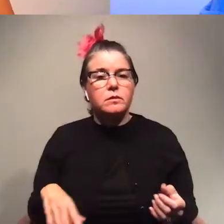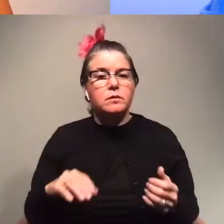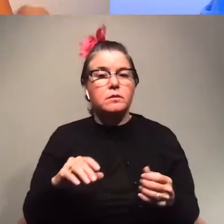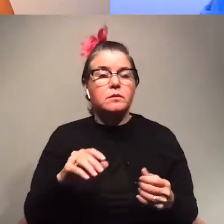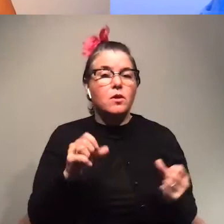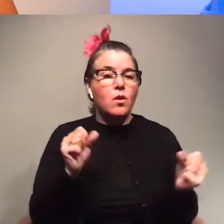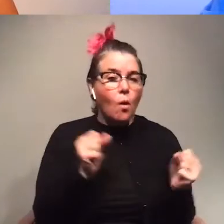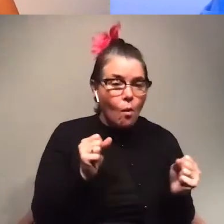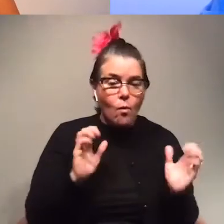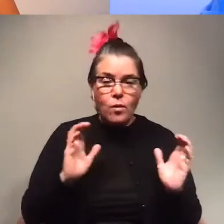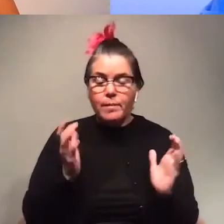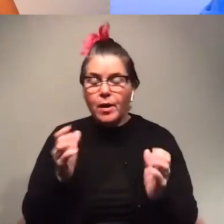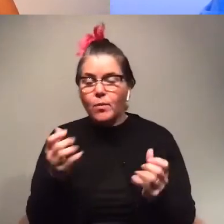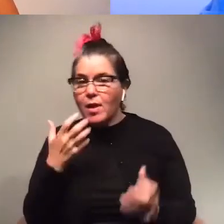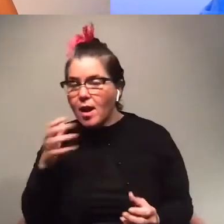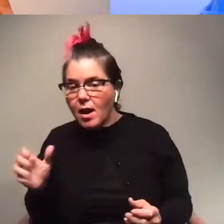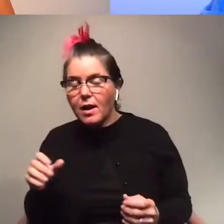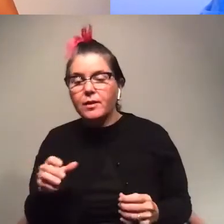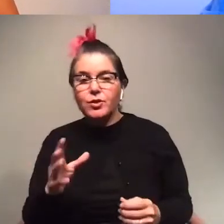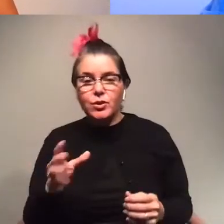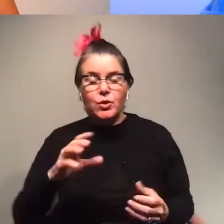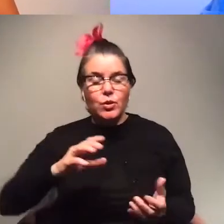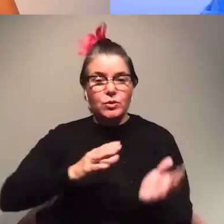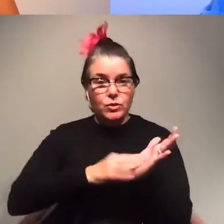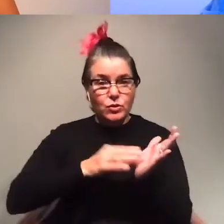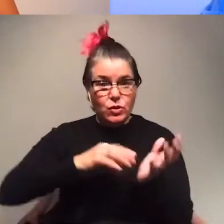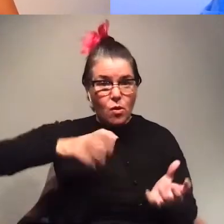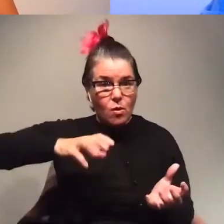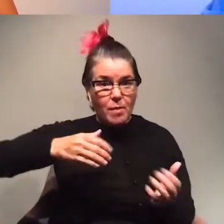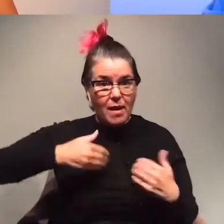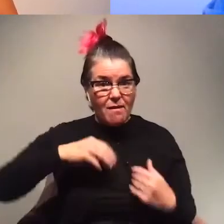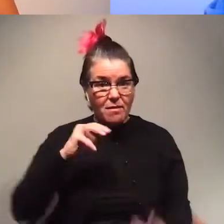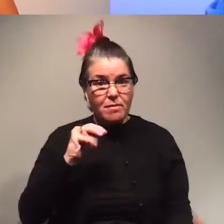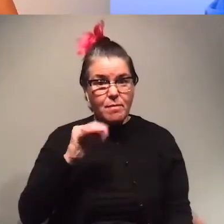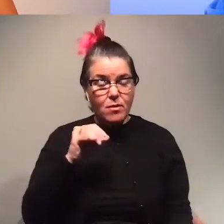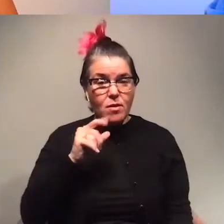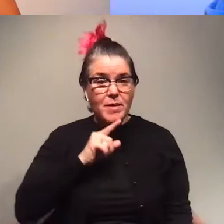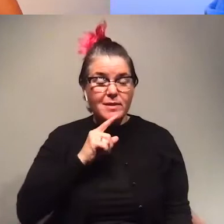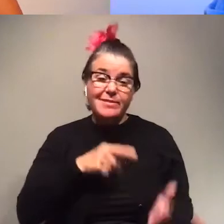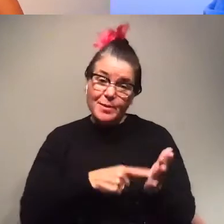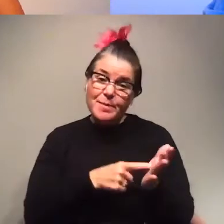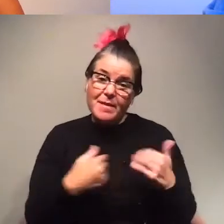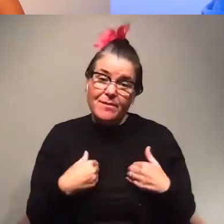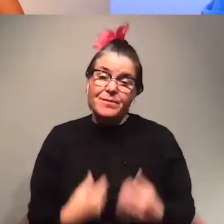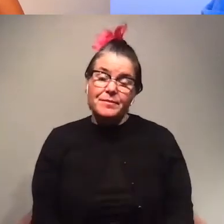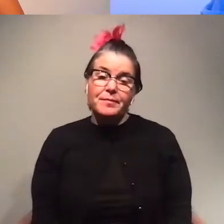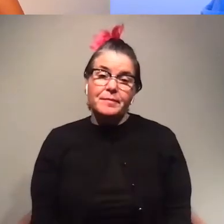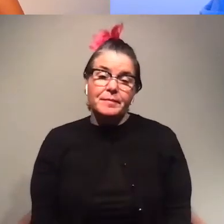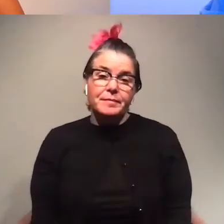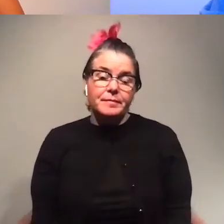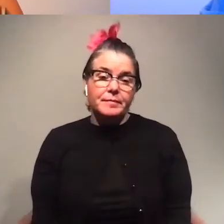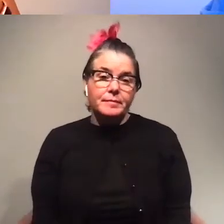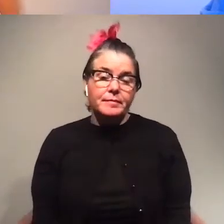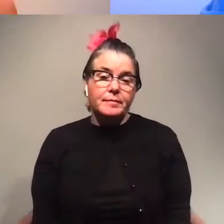hot? How intensive is your detergent? Does your detergent have microplastics? Which sometimes they do. So